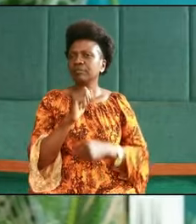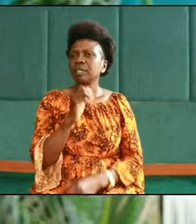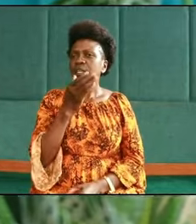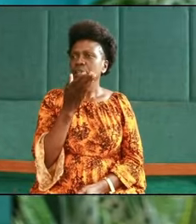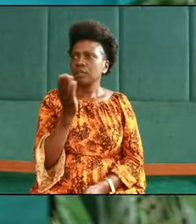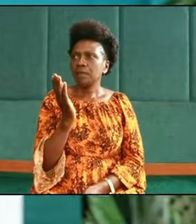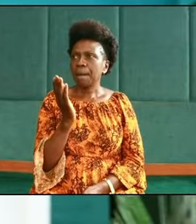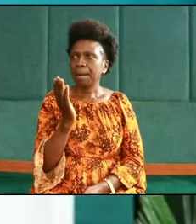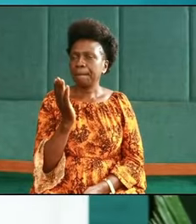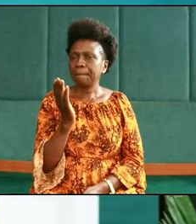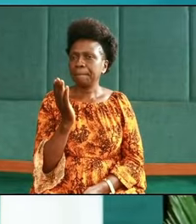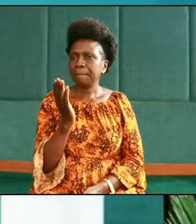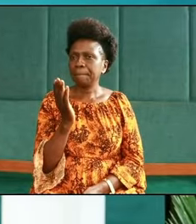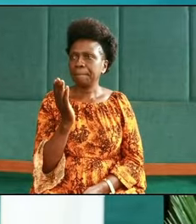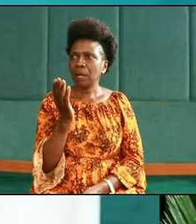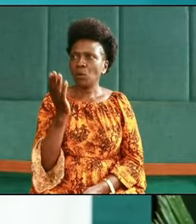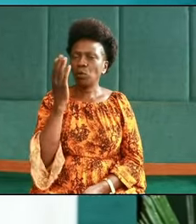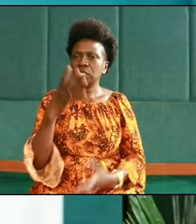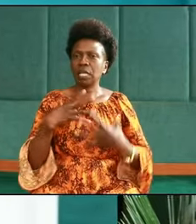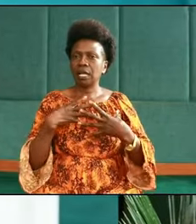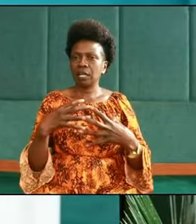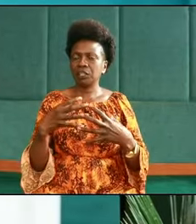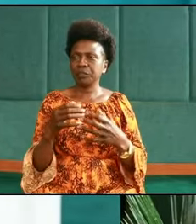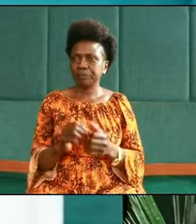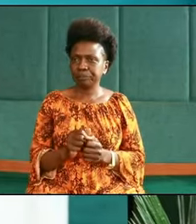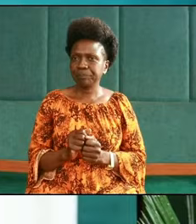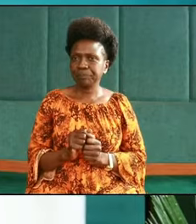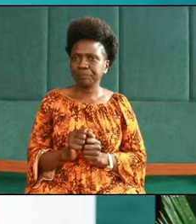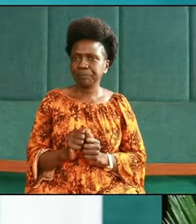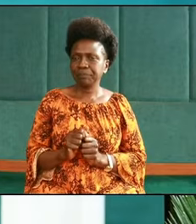learned. Judas was rich.